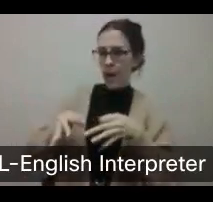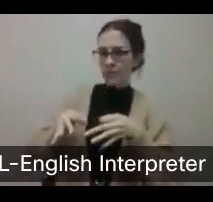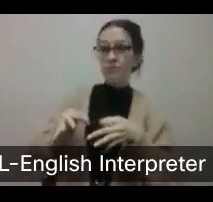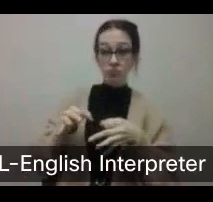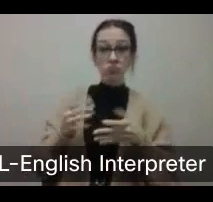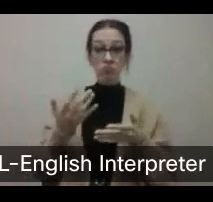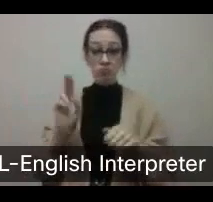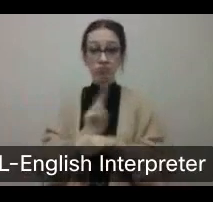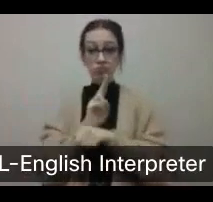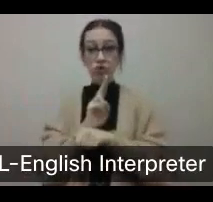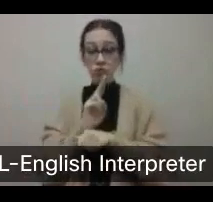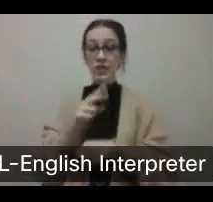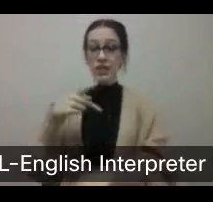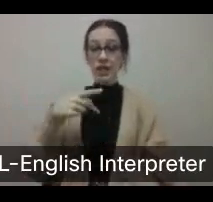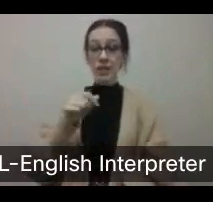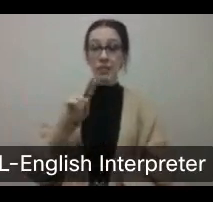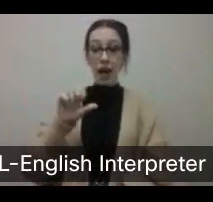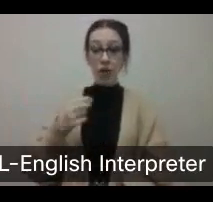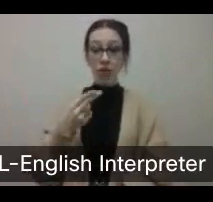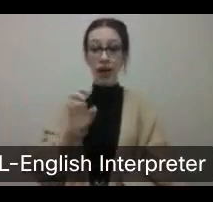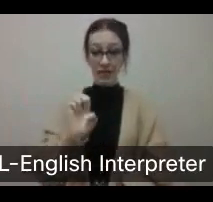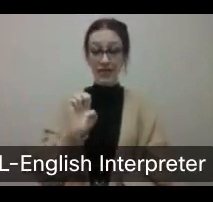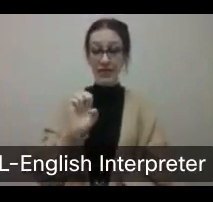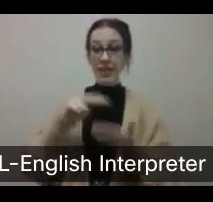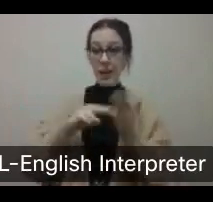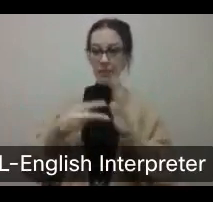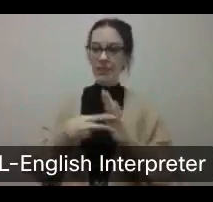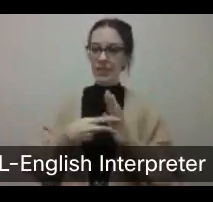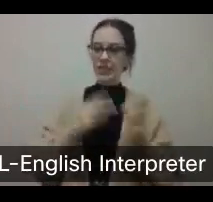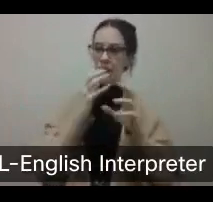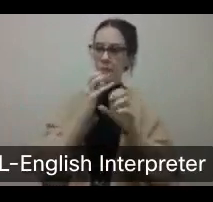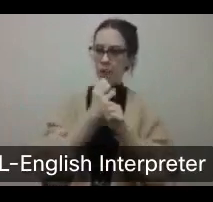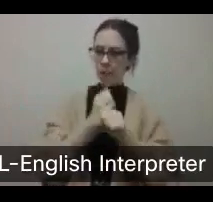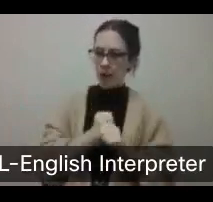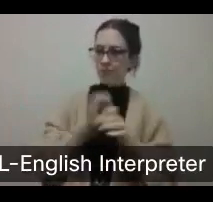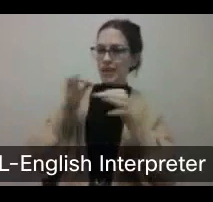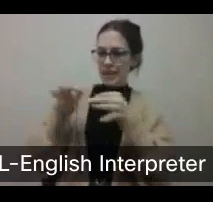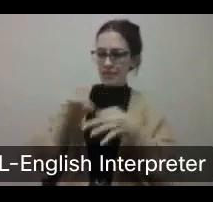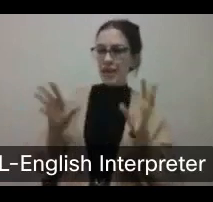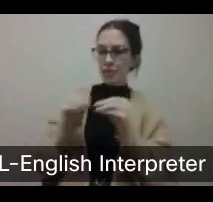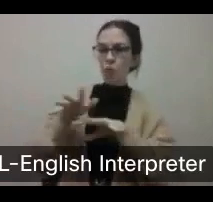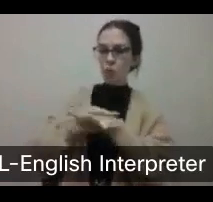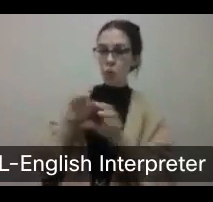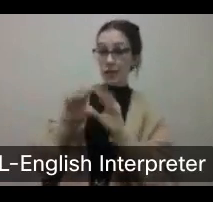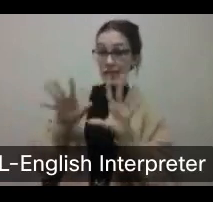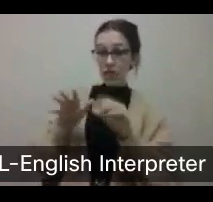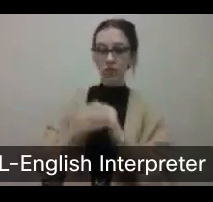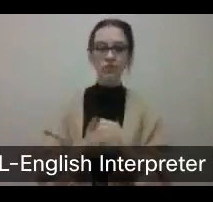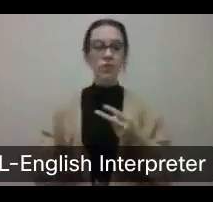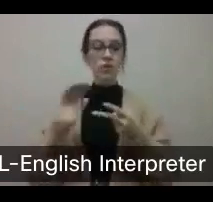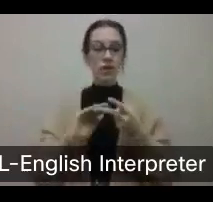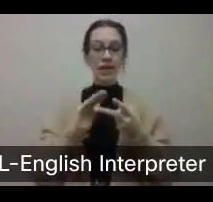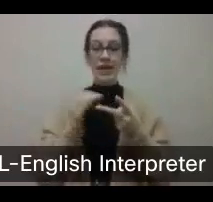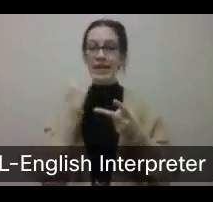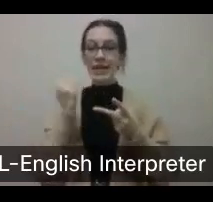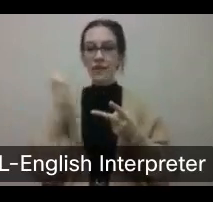and simplify them as you're explaining to the other person how to do this task. Think about whenever you've explained a more complex